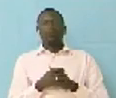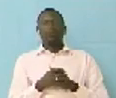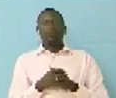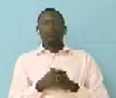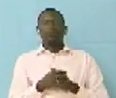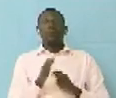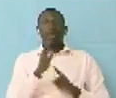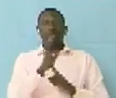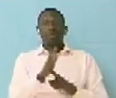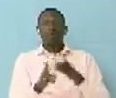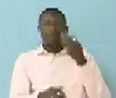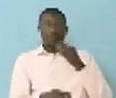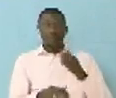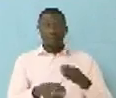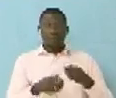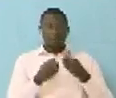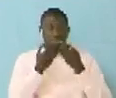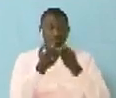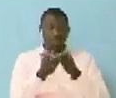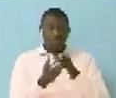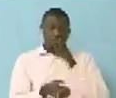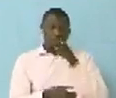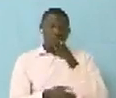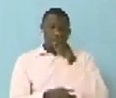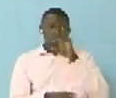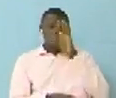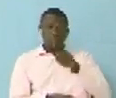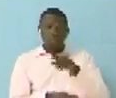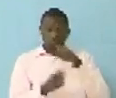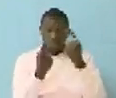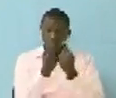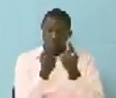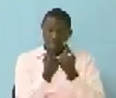if I suggest to you, you did something,